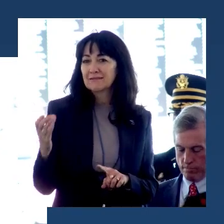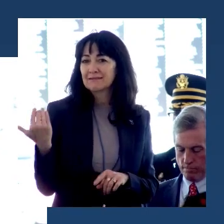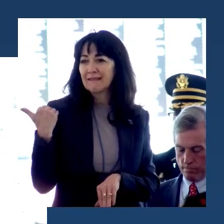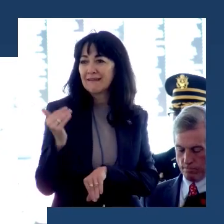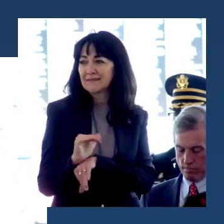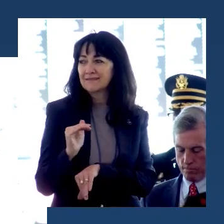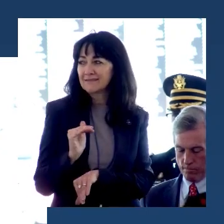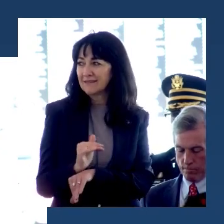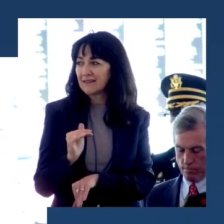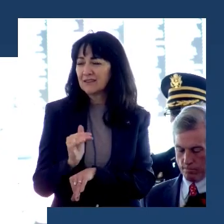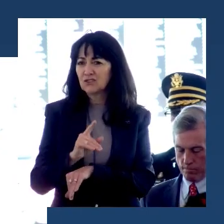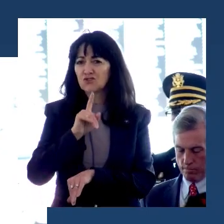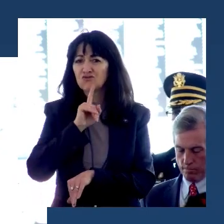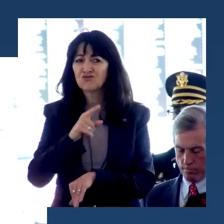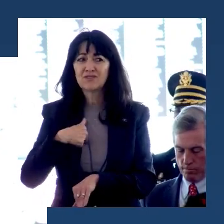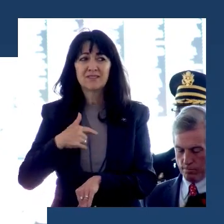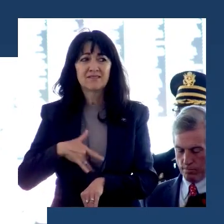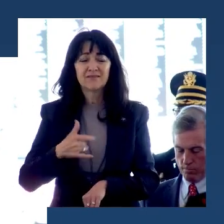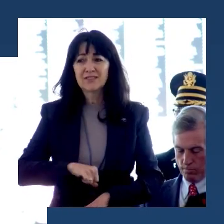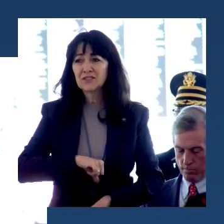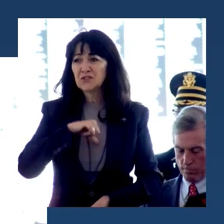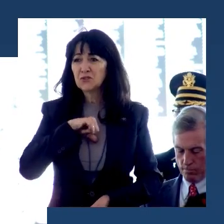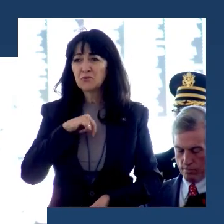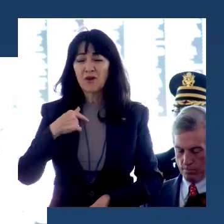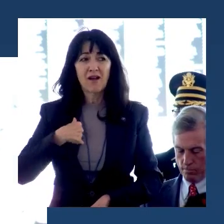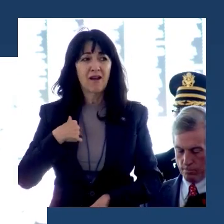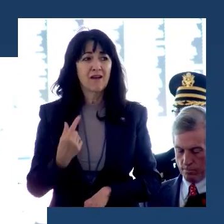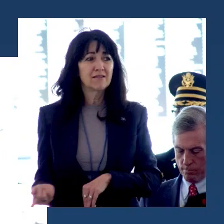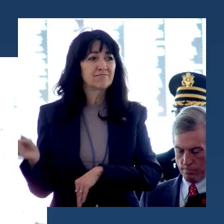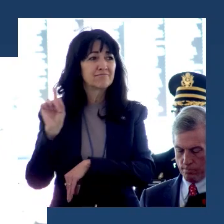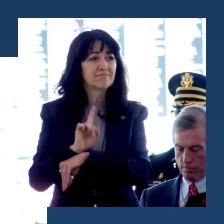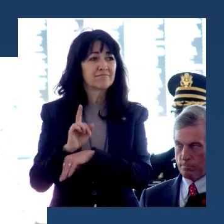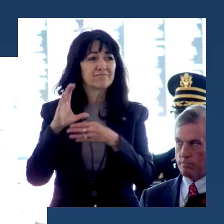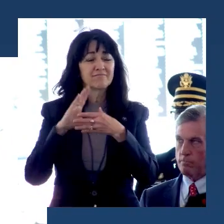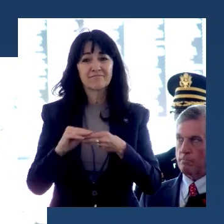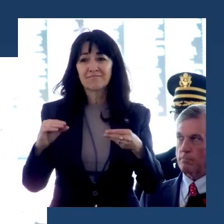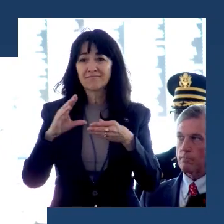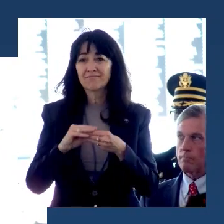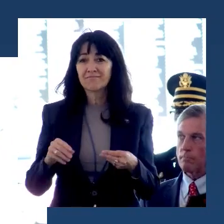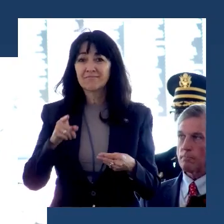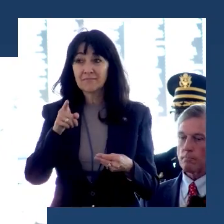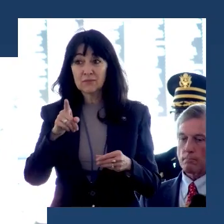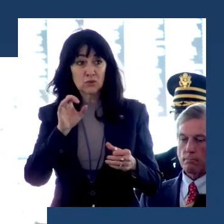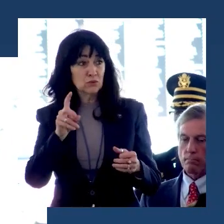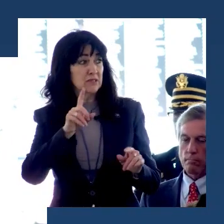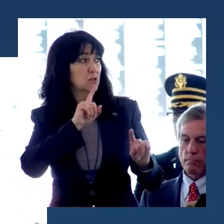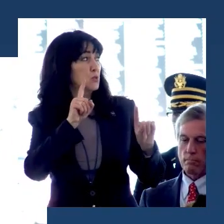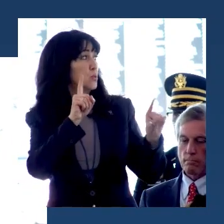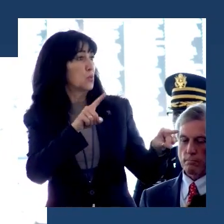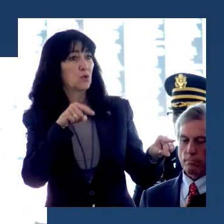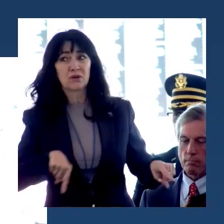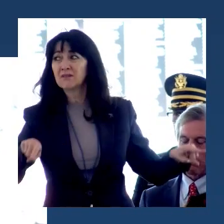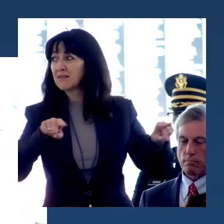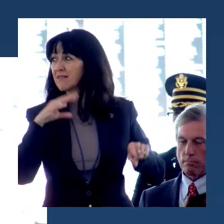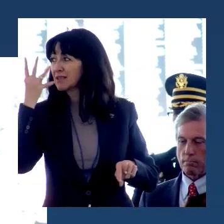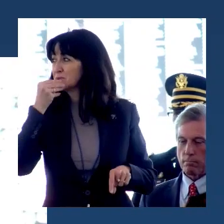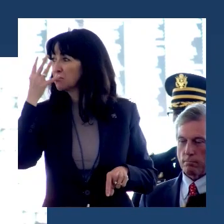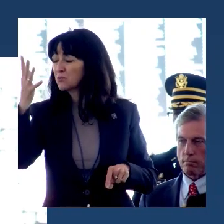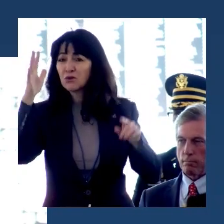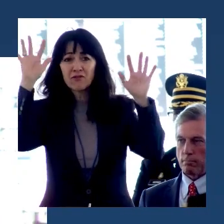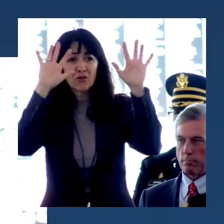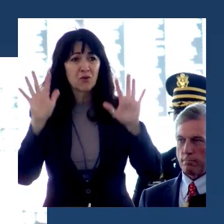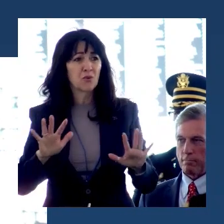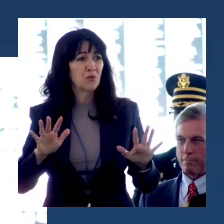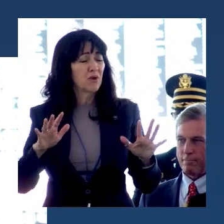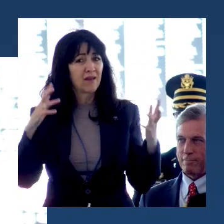and it's really an honor to talk to you today. And did you order the beautiful weather? Yes. Somebody, this is fantastic. This is